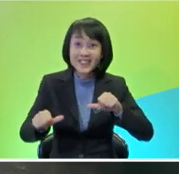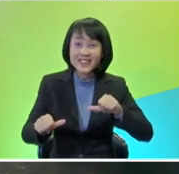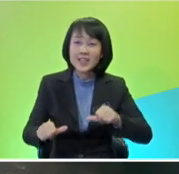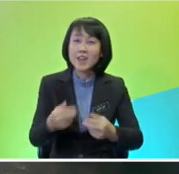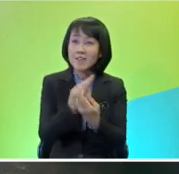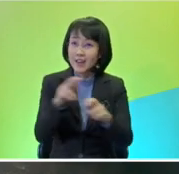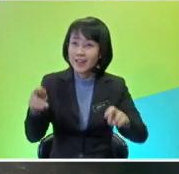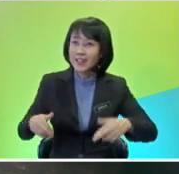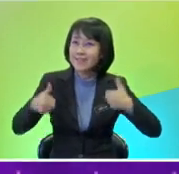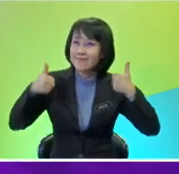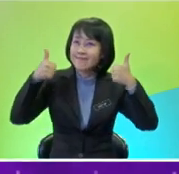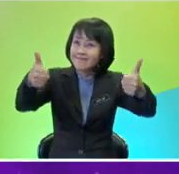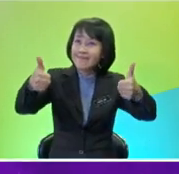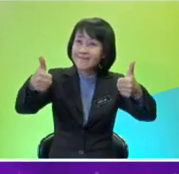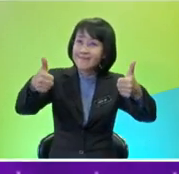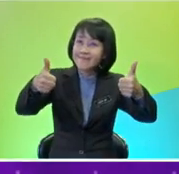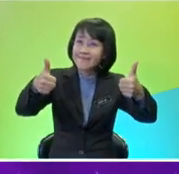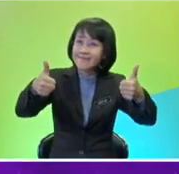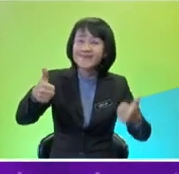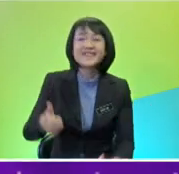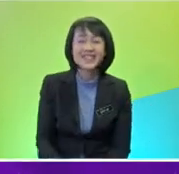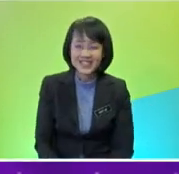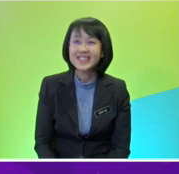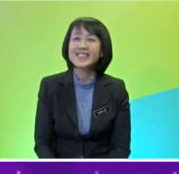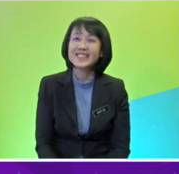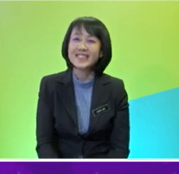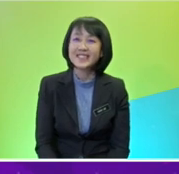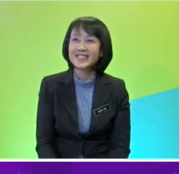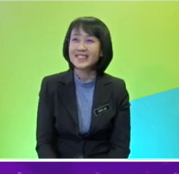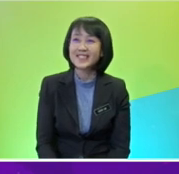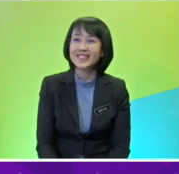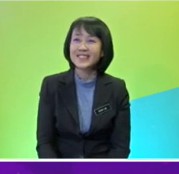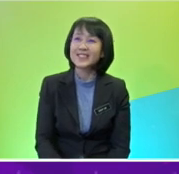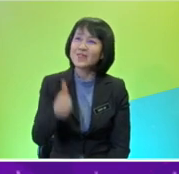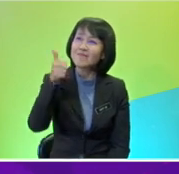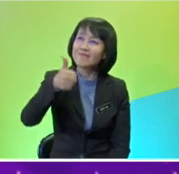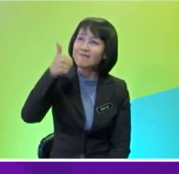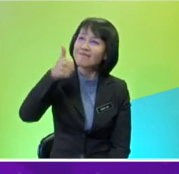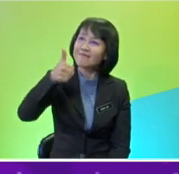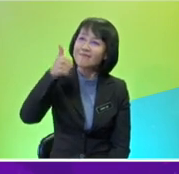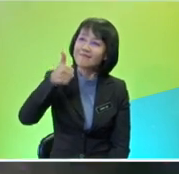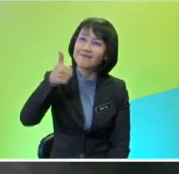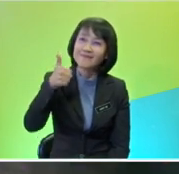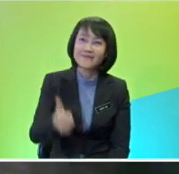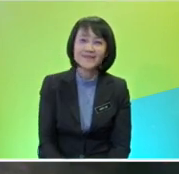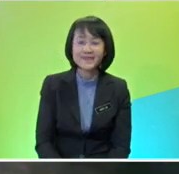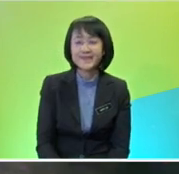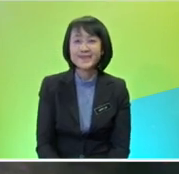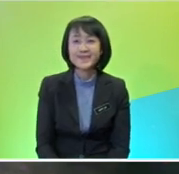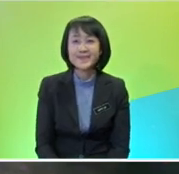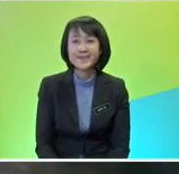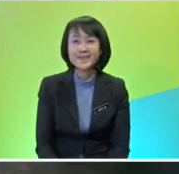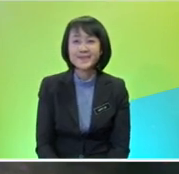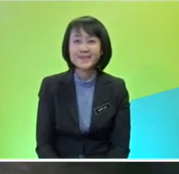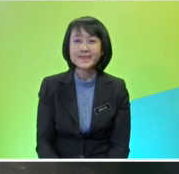thumbs up. Show us your thumbs up. Yes. Okay. Good job, everyone. All right. All right, let's go, Chris.